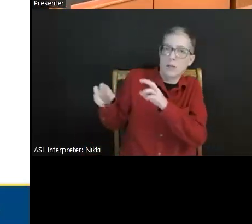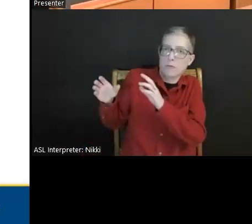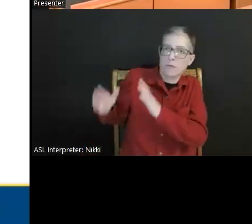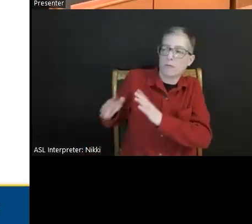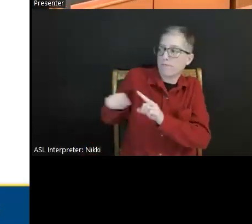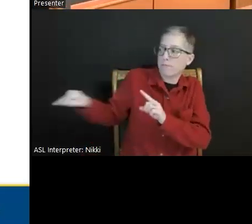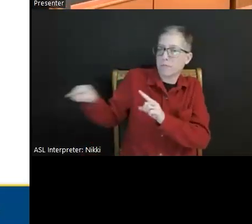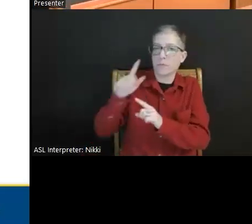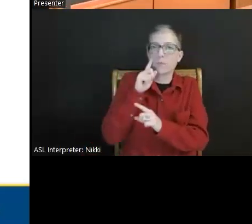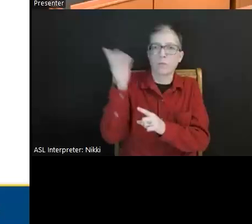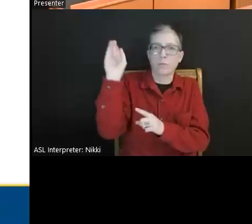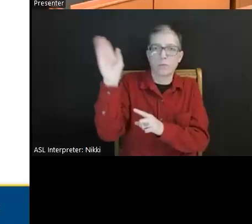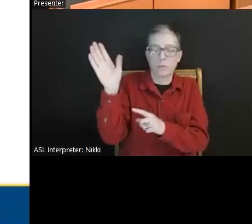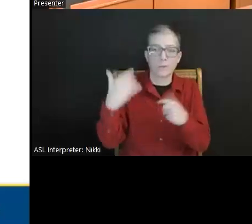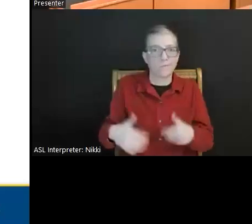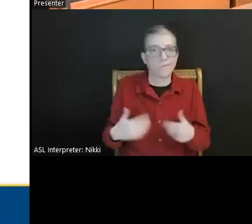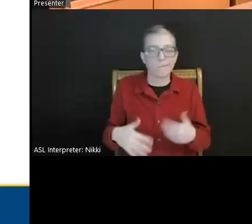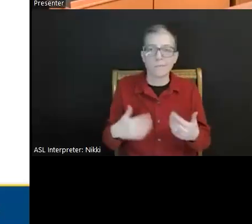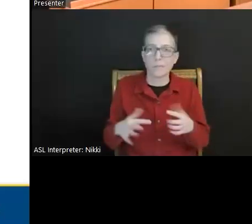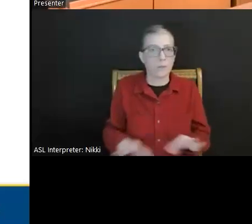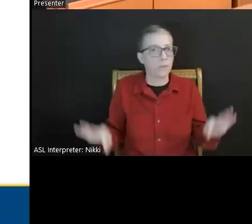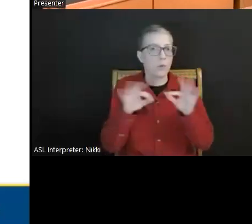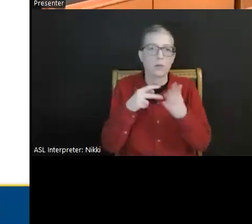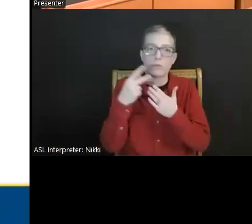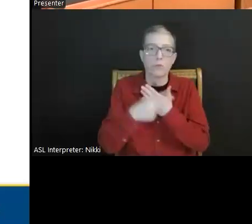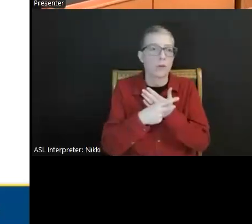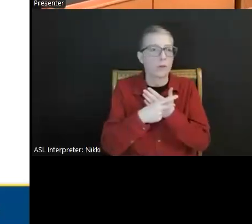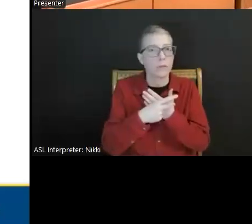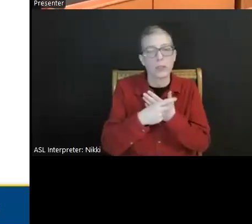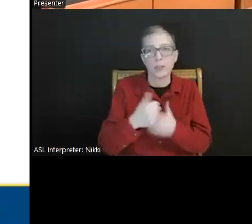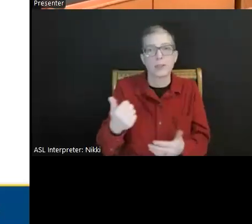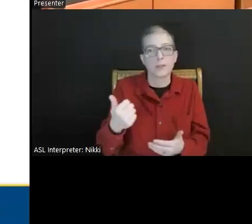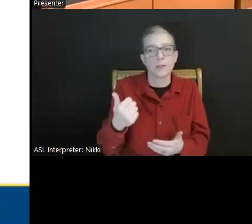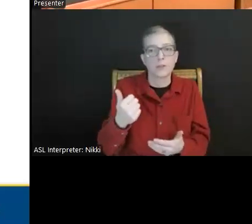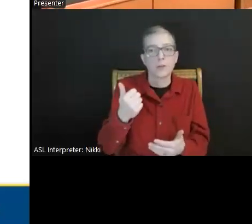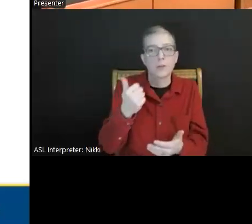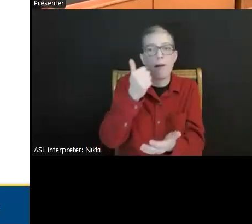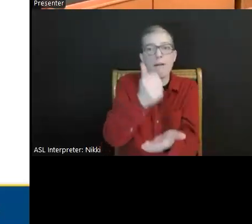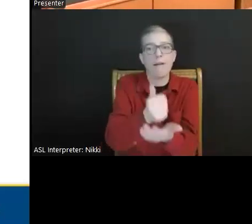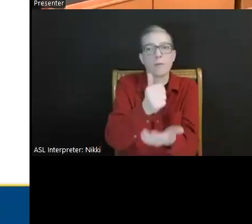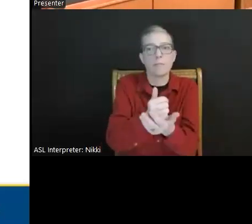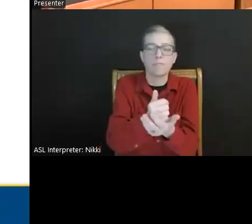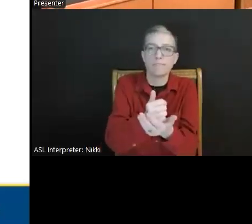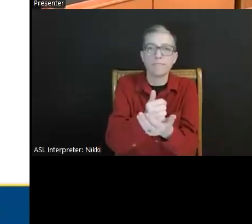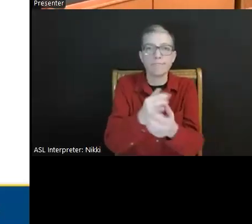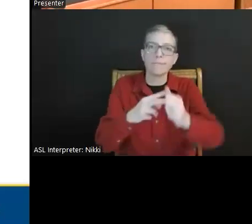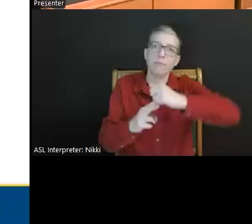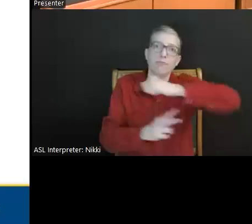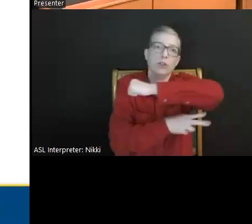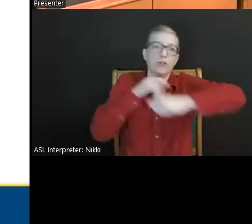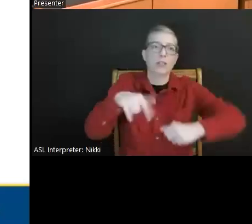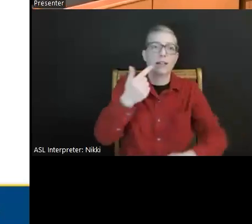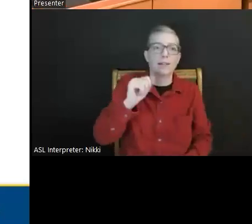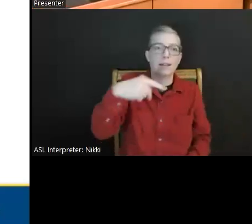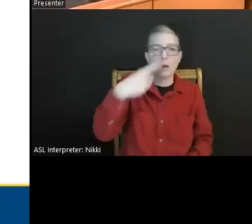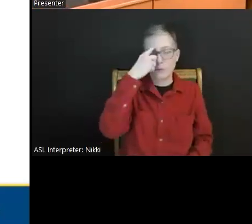an important program that's bridging the gap, what I feel is a long jump from intensive services like ACT and